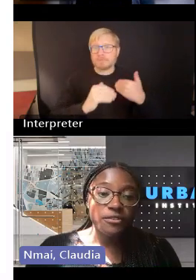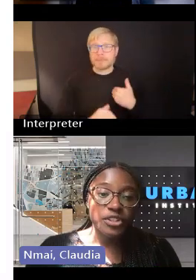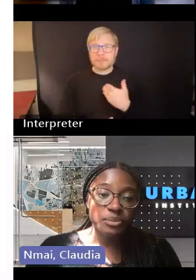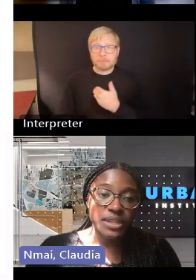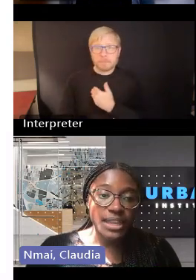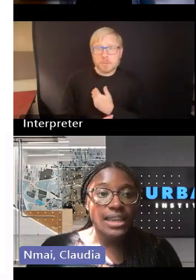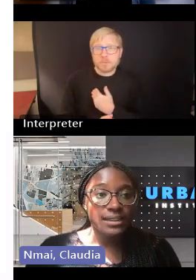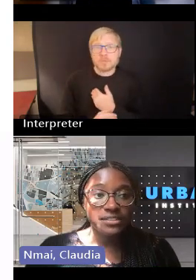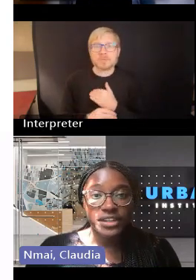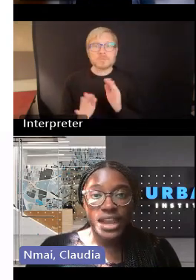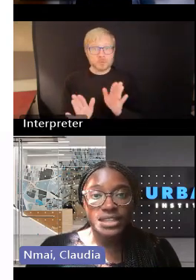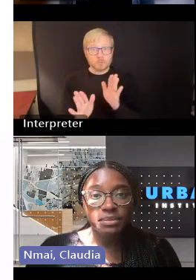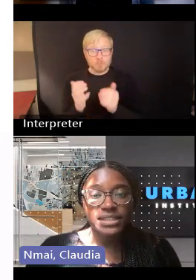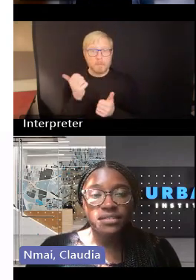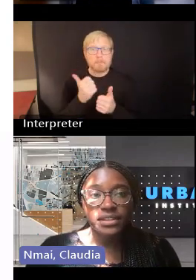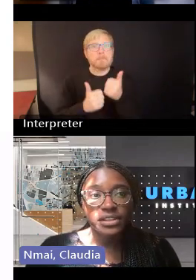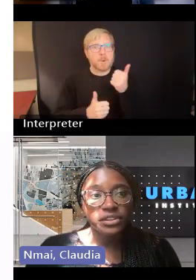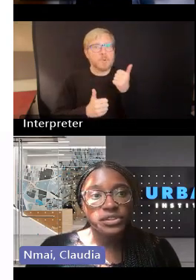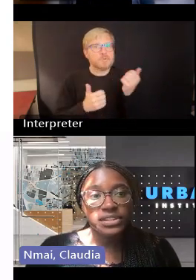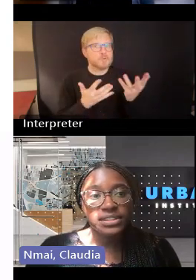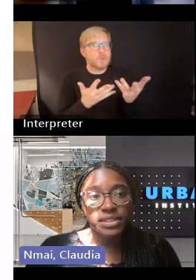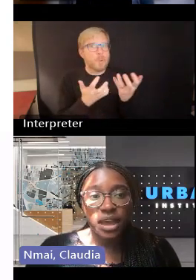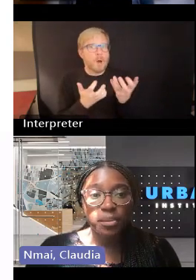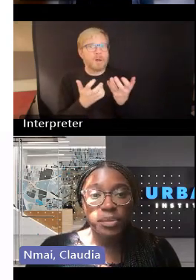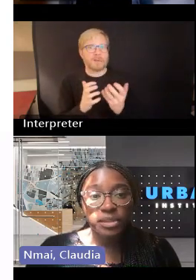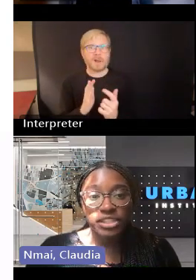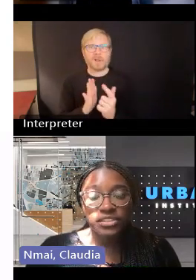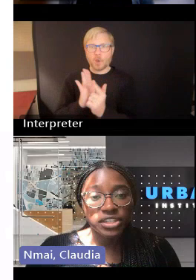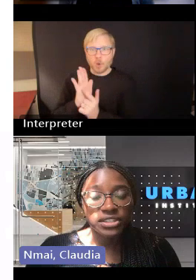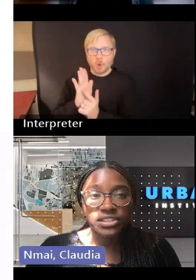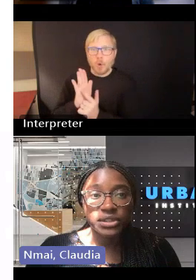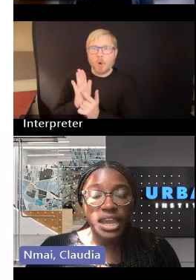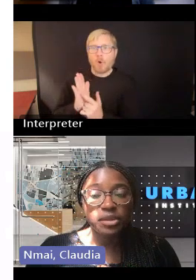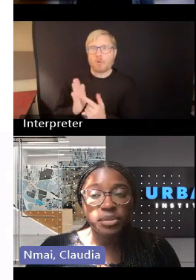should be law enforcement and different aspects of the legal system